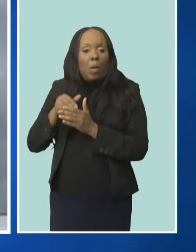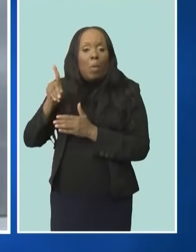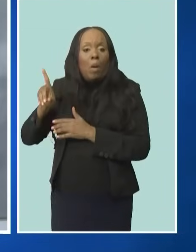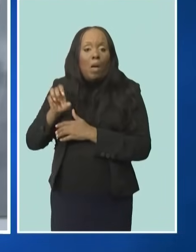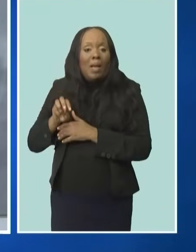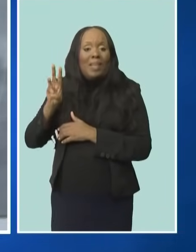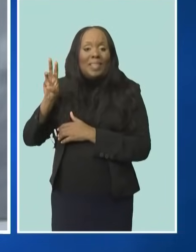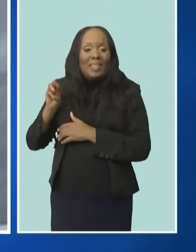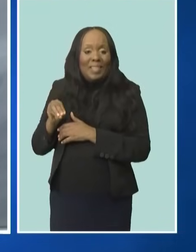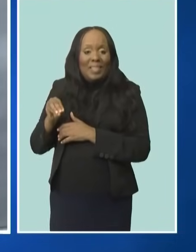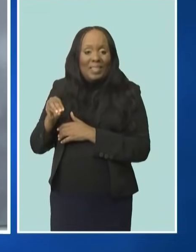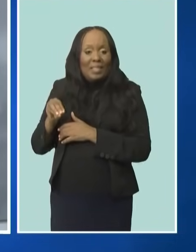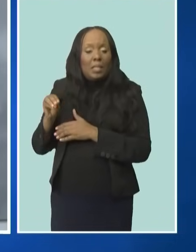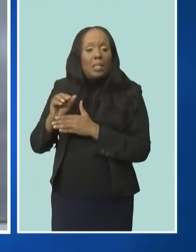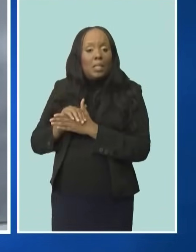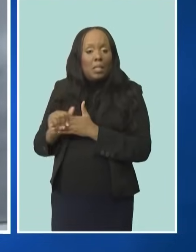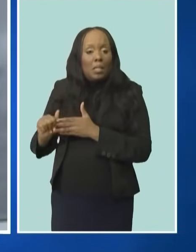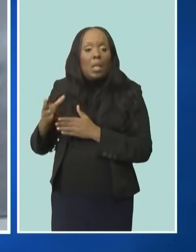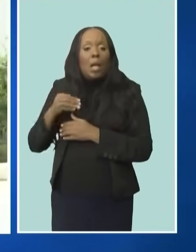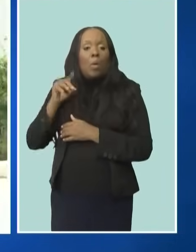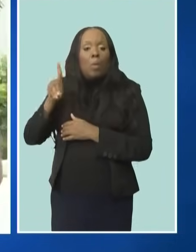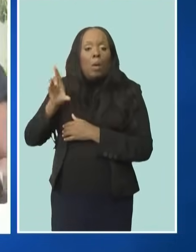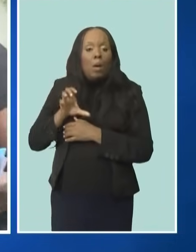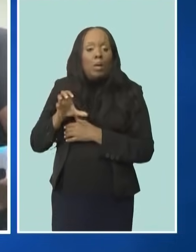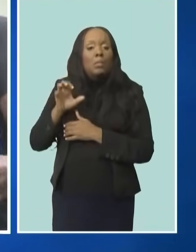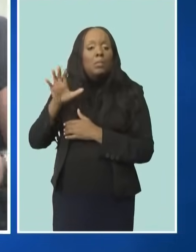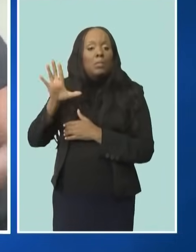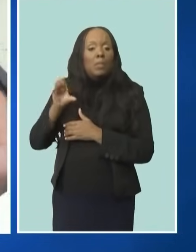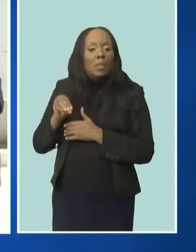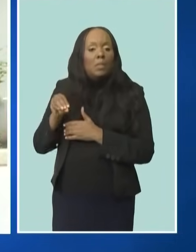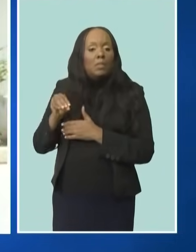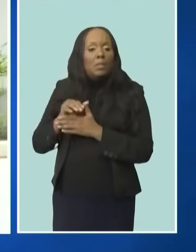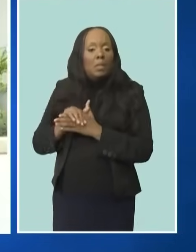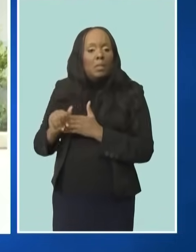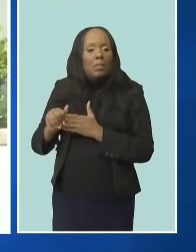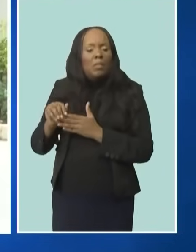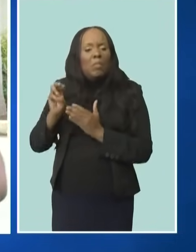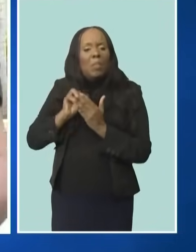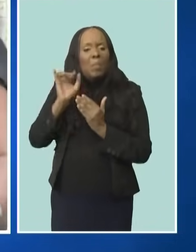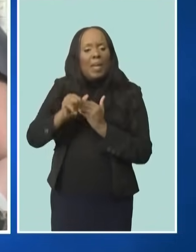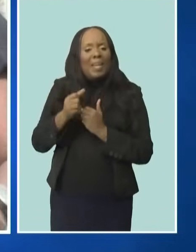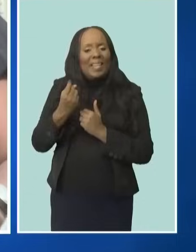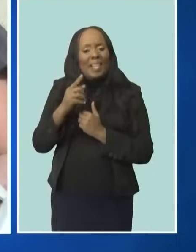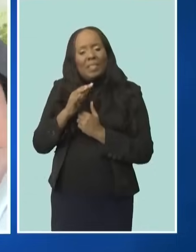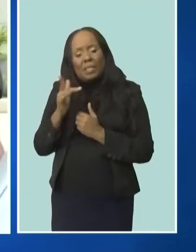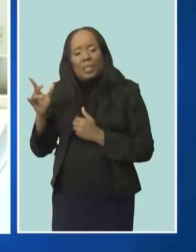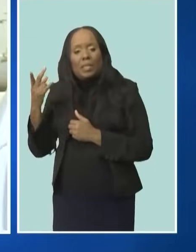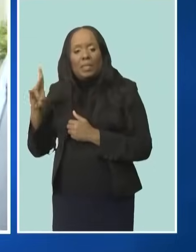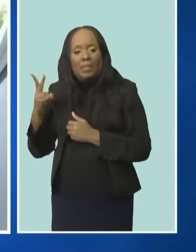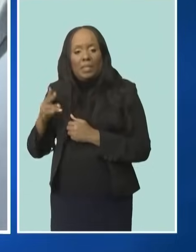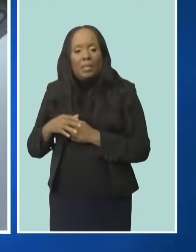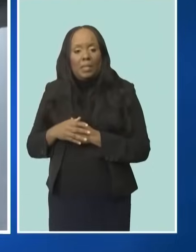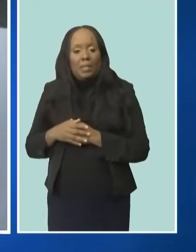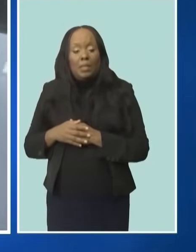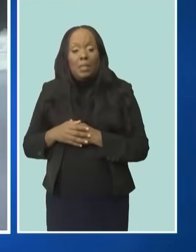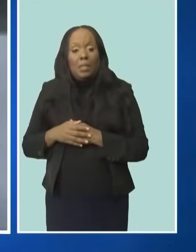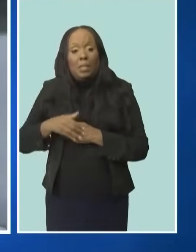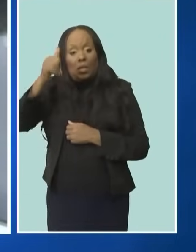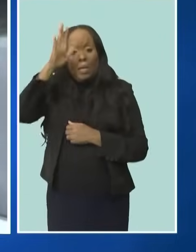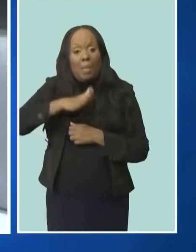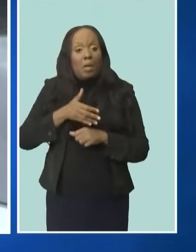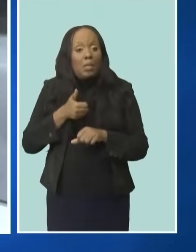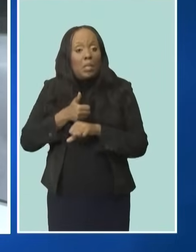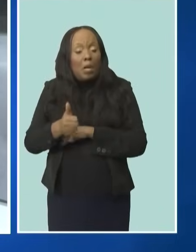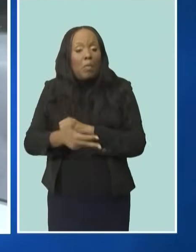$59,160.30 on May 11th and $150 between May 11th and 17th. Albert has been separately charged